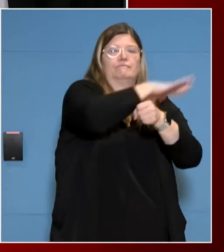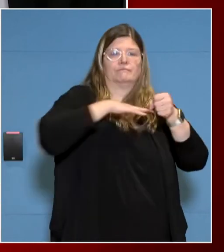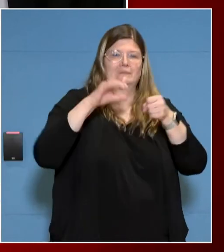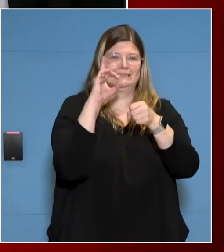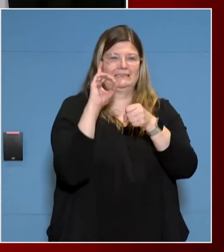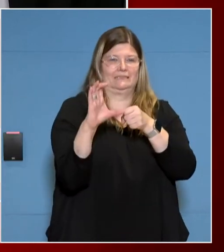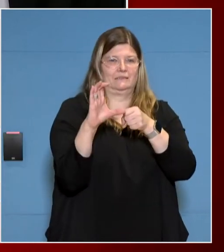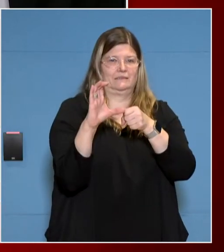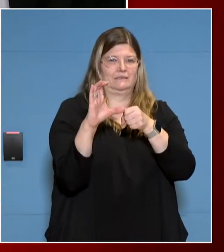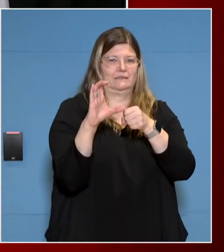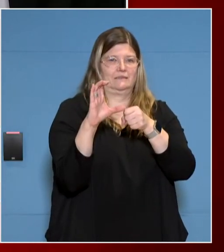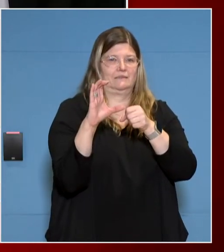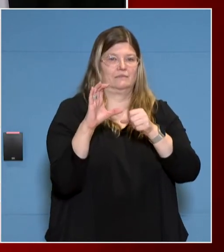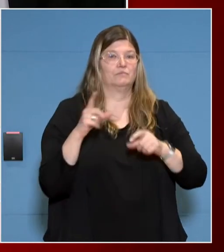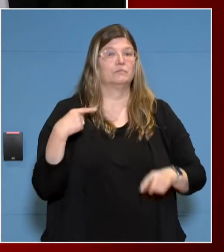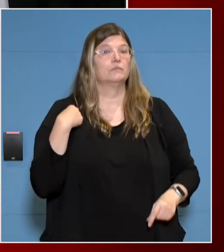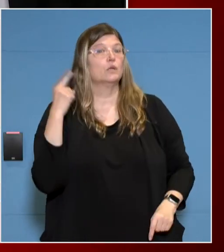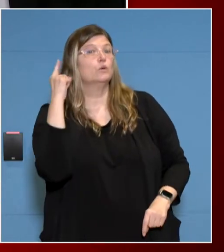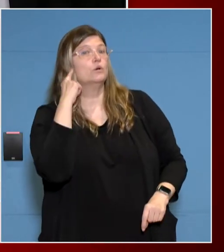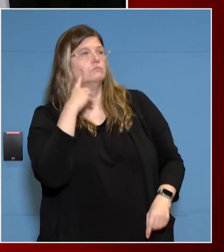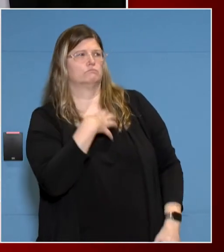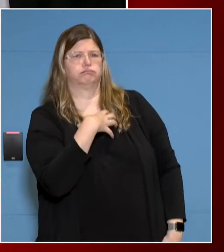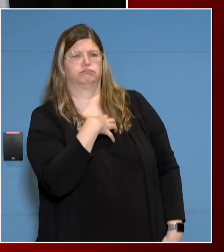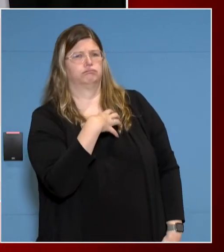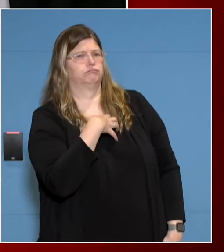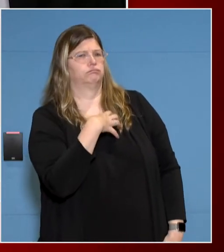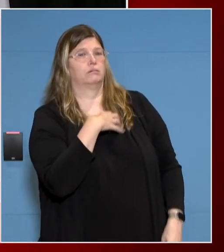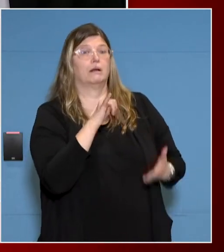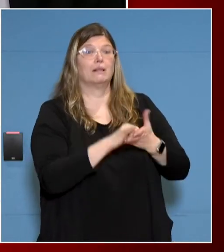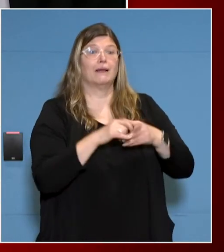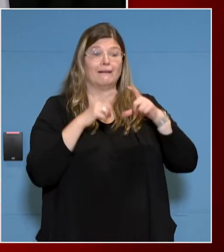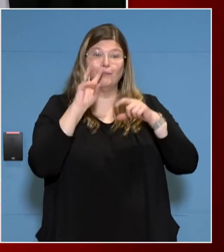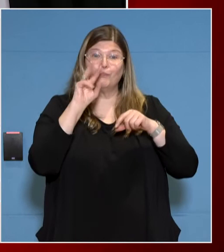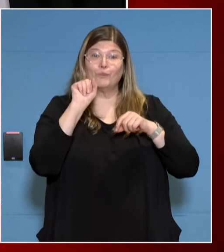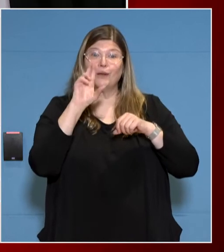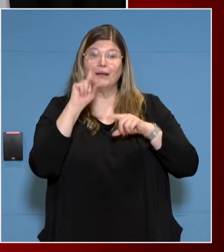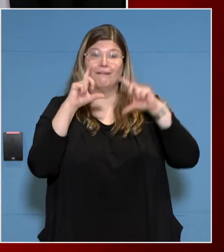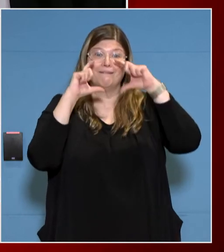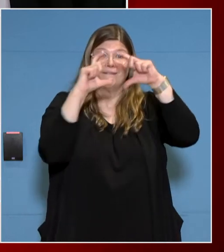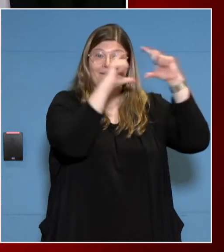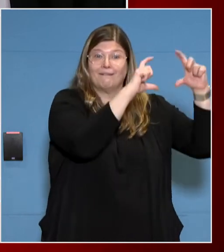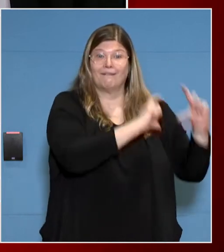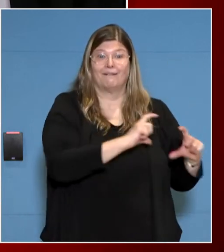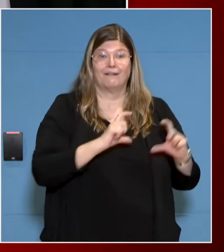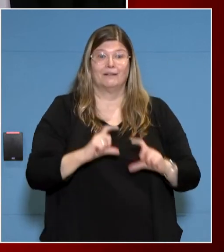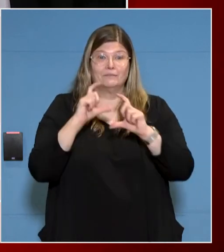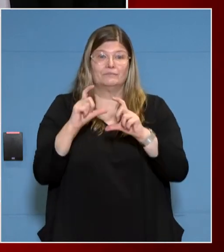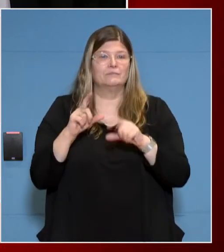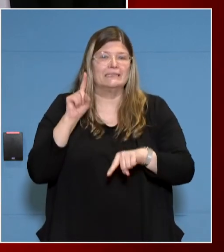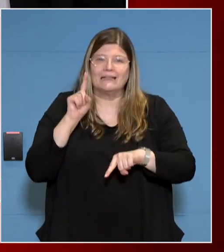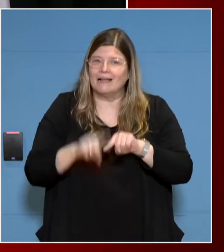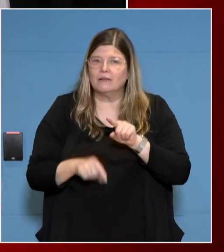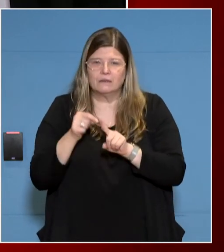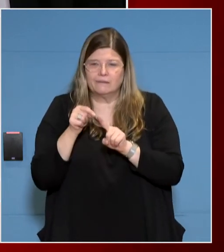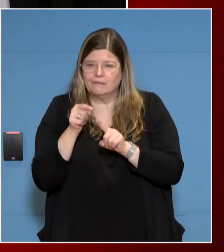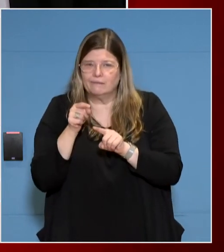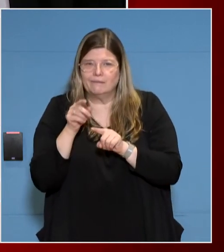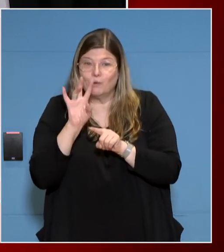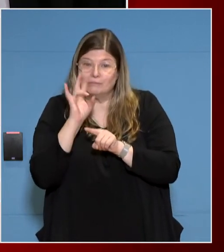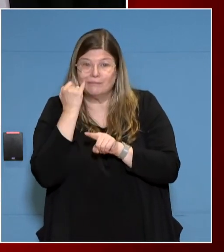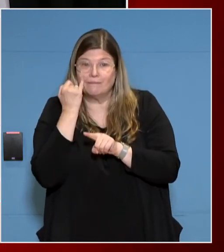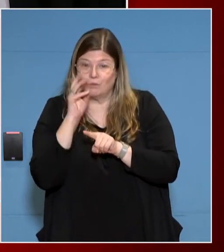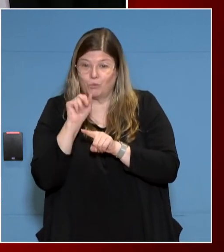I'd heard some complaints that people, say in Ward 7, couldn't get in, but then the people that were in line were from other wards. Are you preserving some